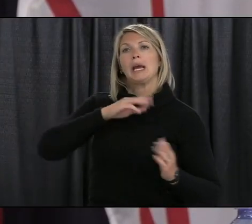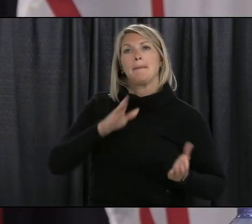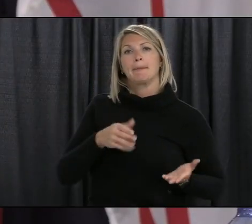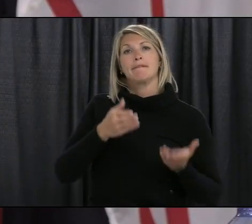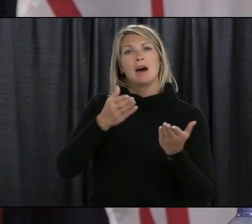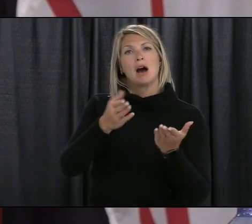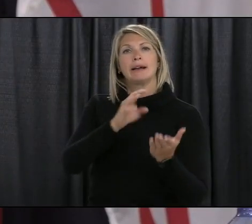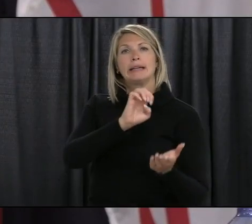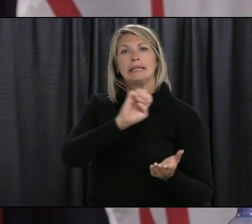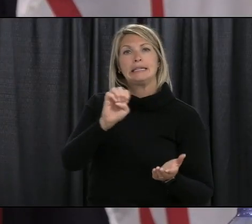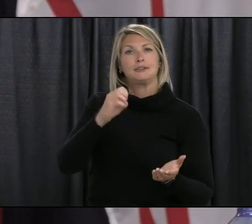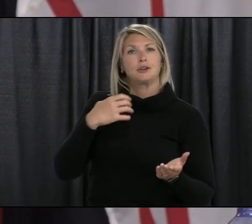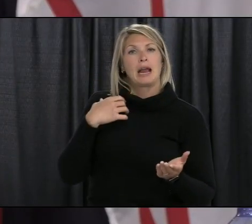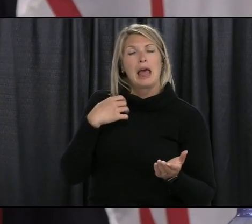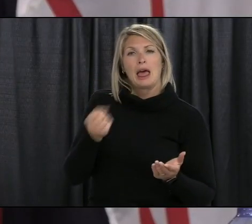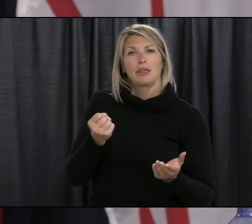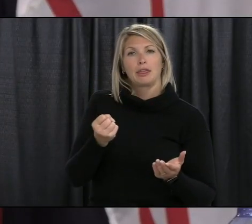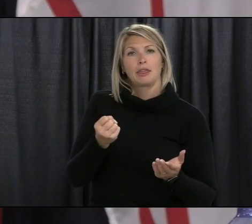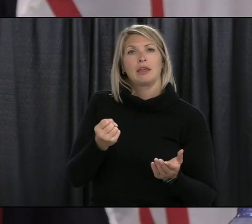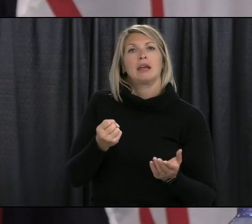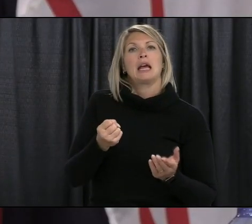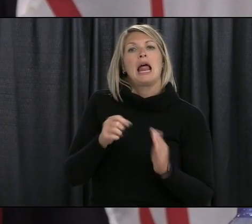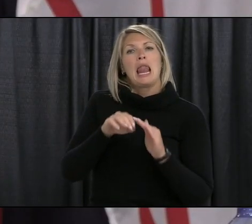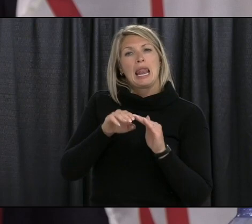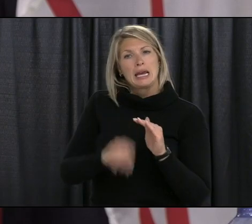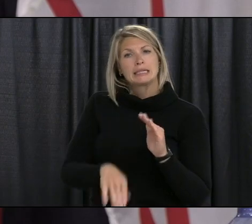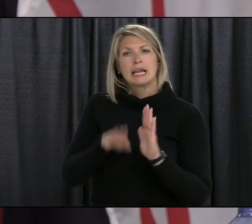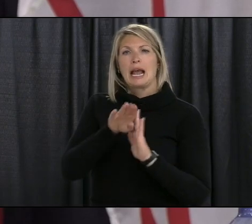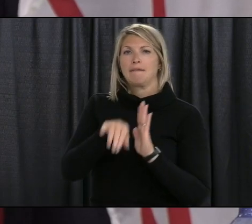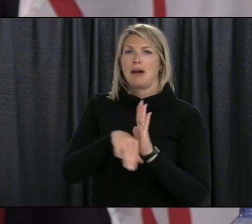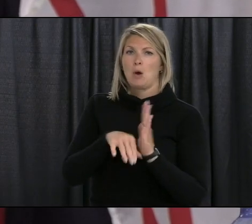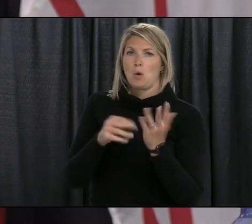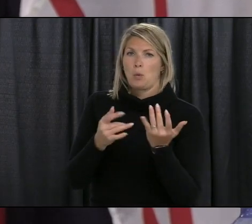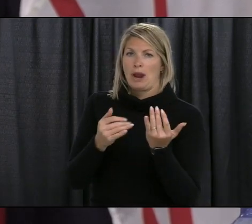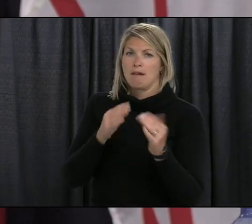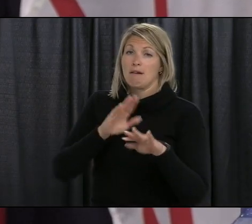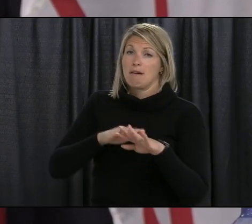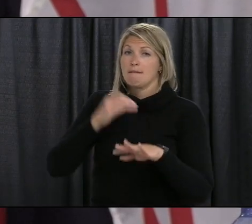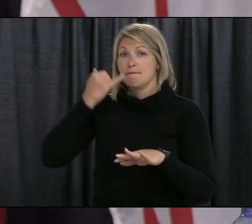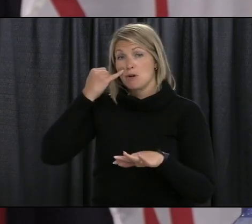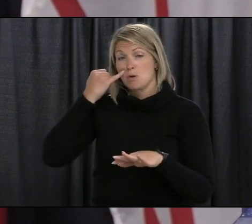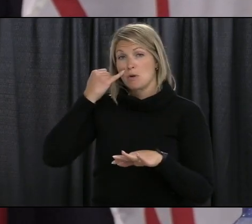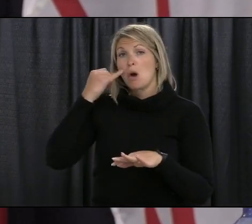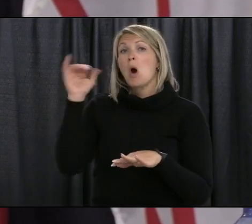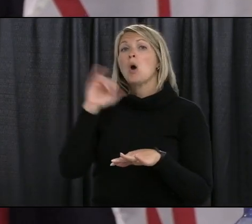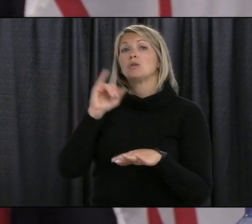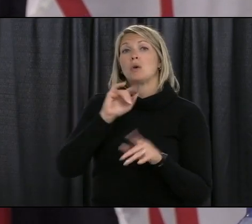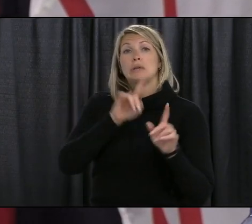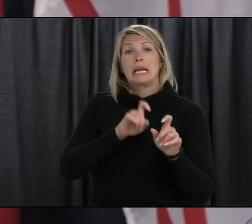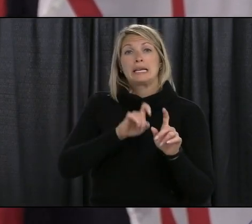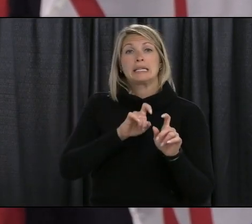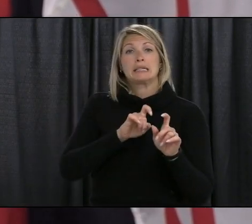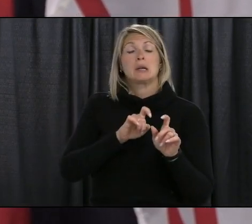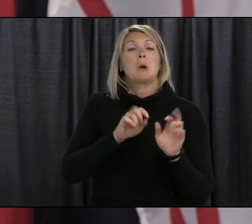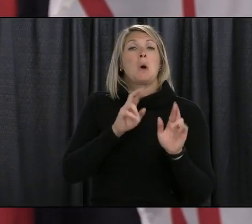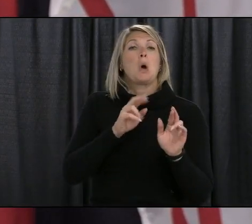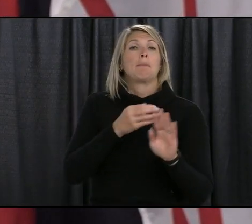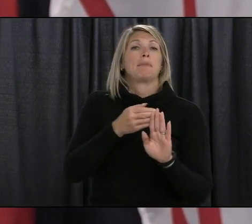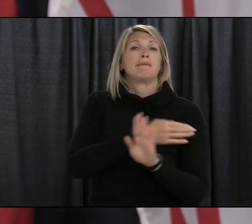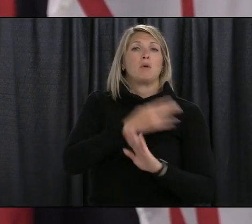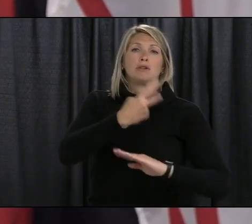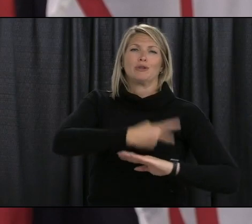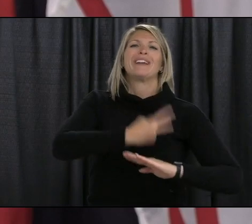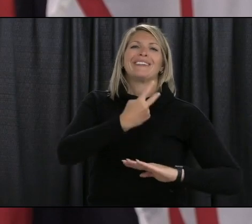you. In terms of public health, the issue of how fast negative tests particularly get